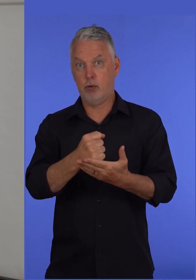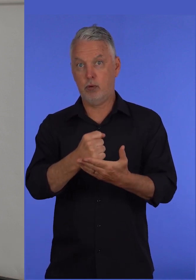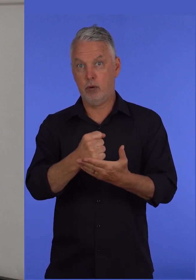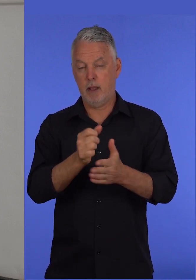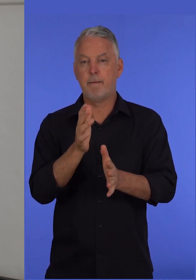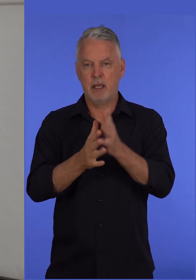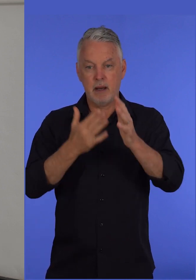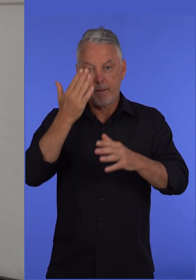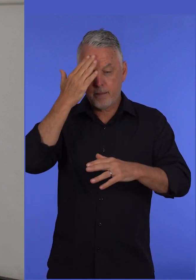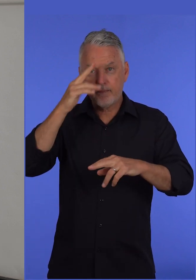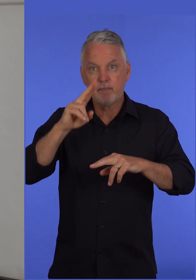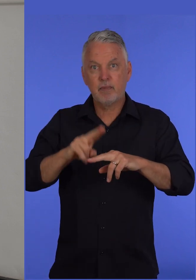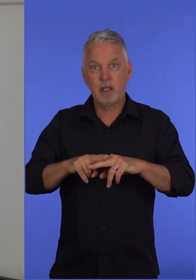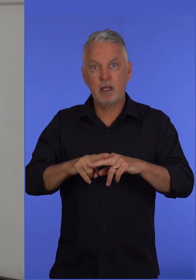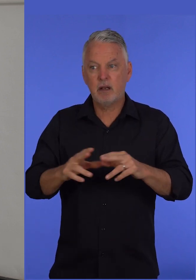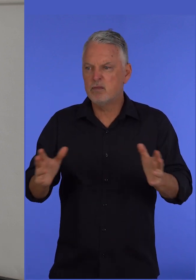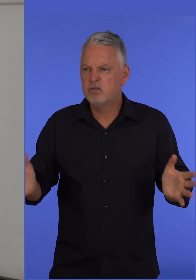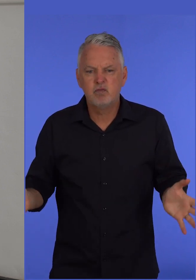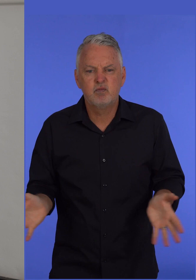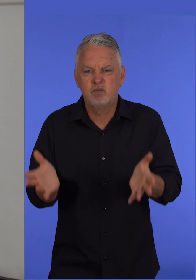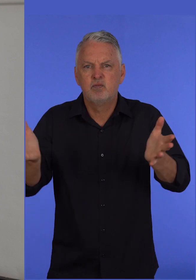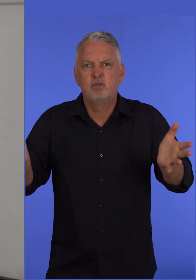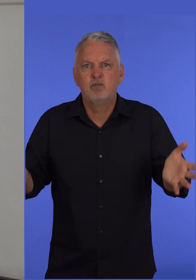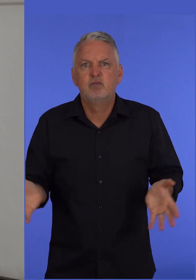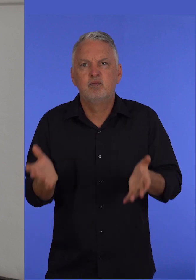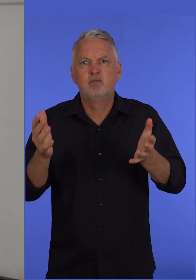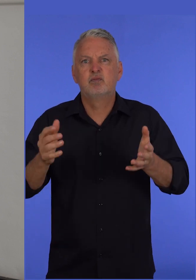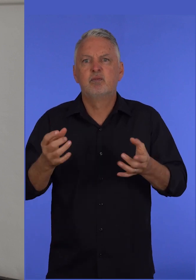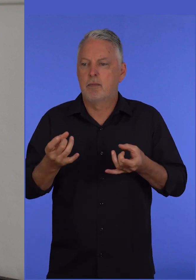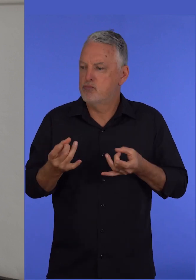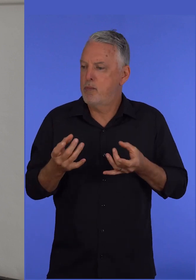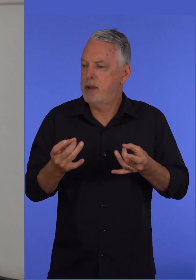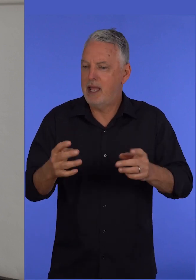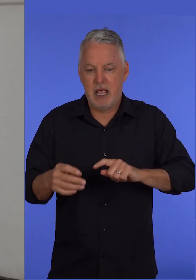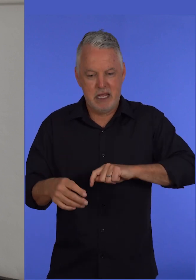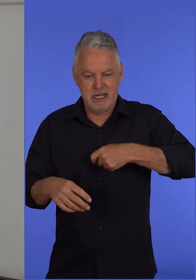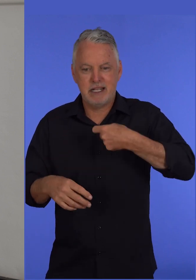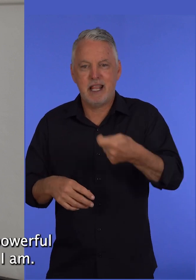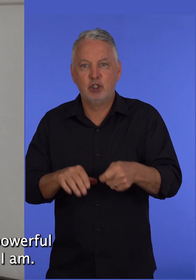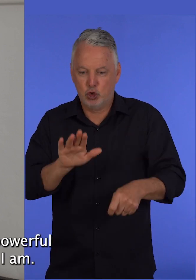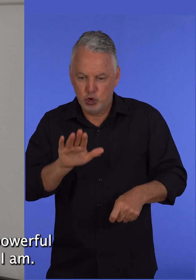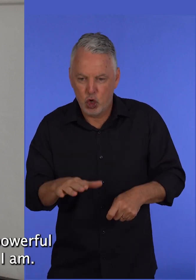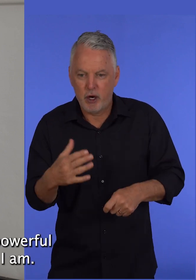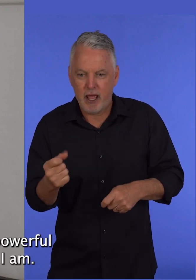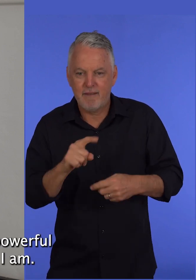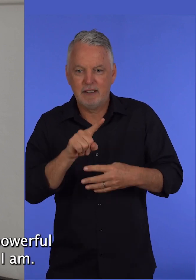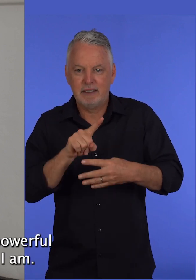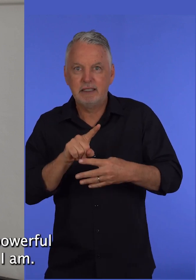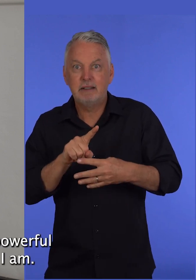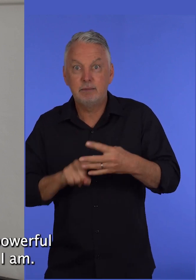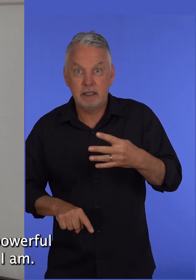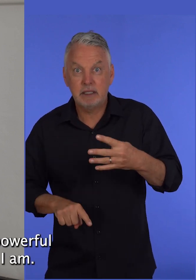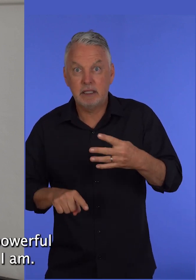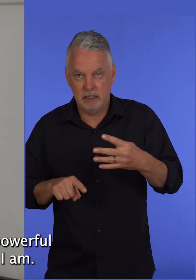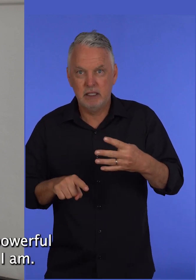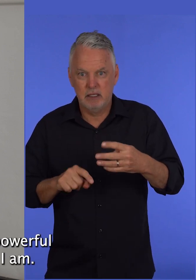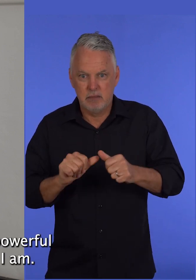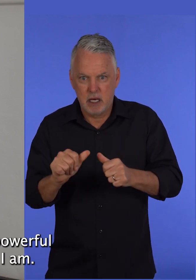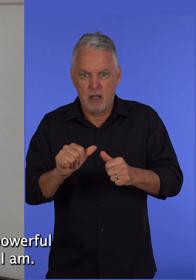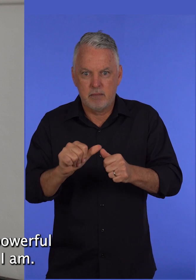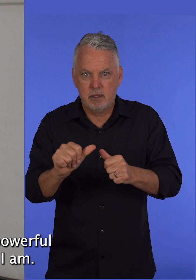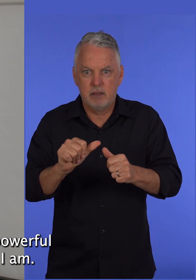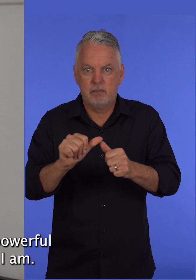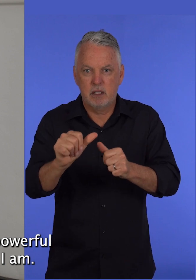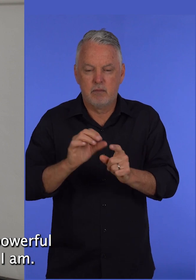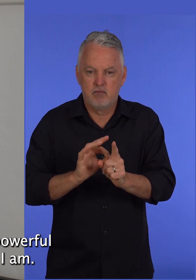are able to allow to build the next child with a disability who will be exponentially more powerful